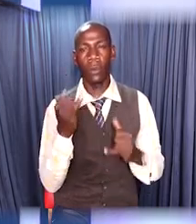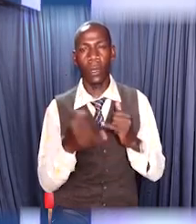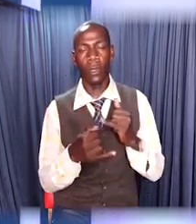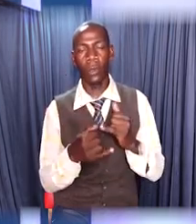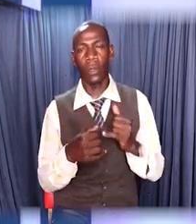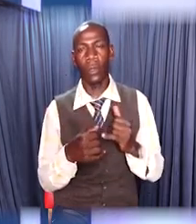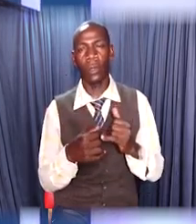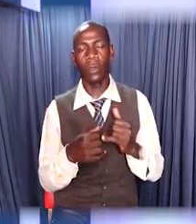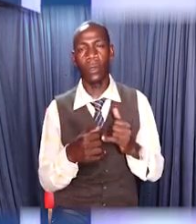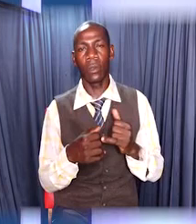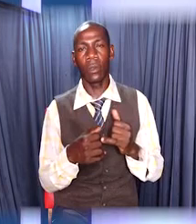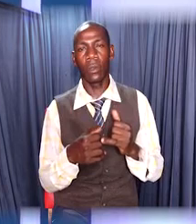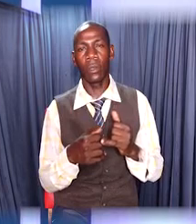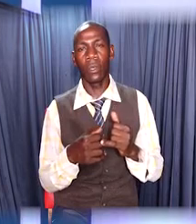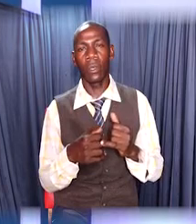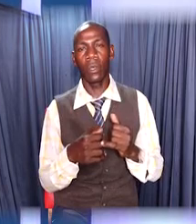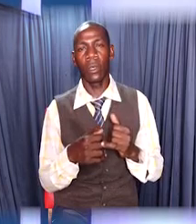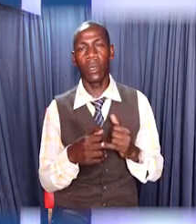will come to an end.